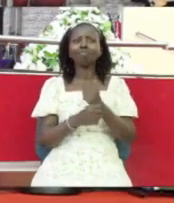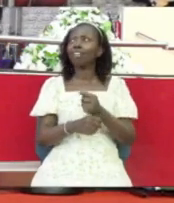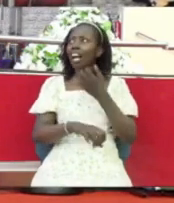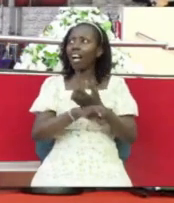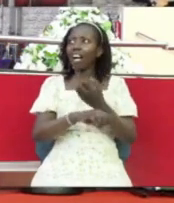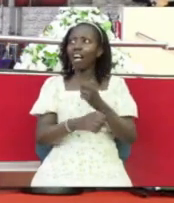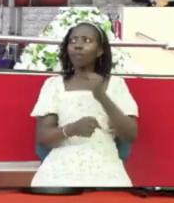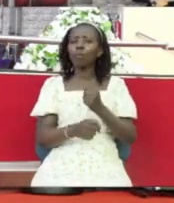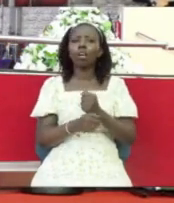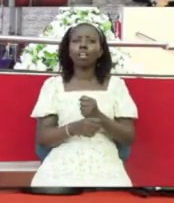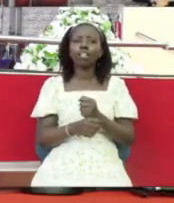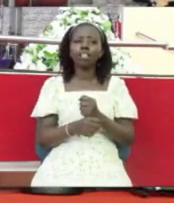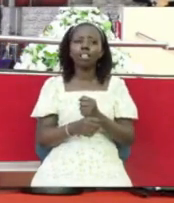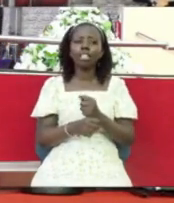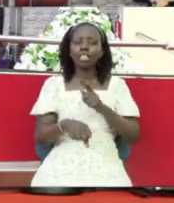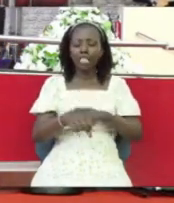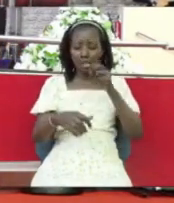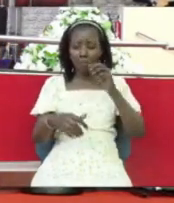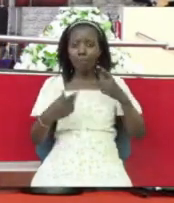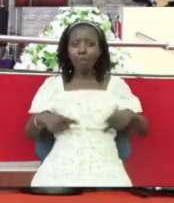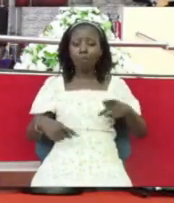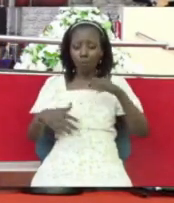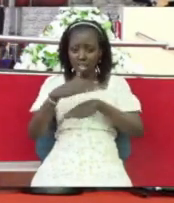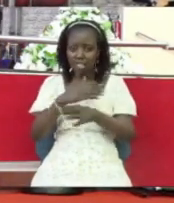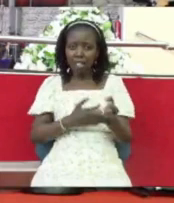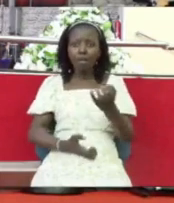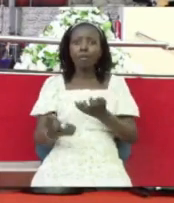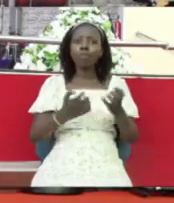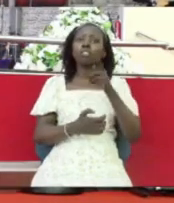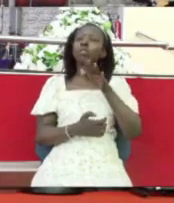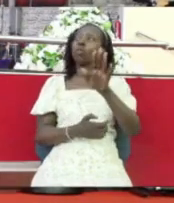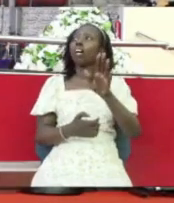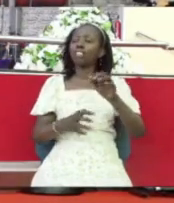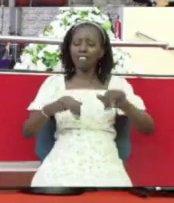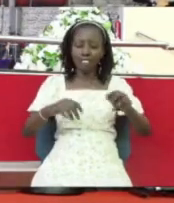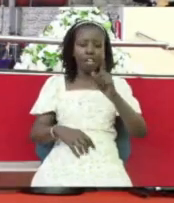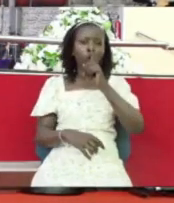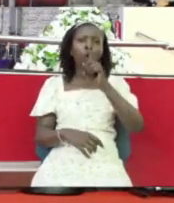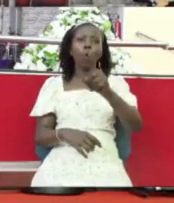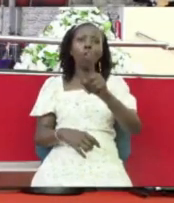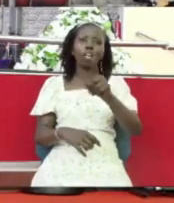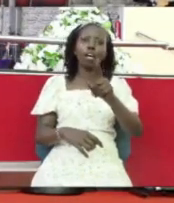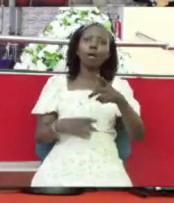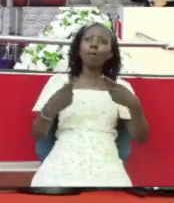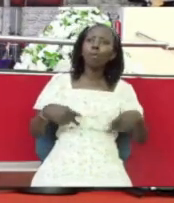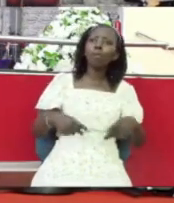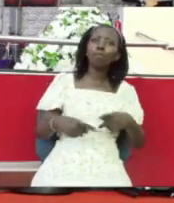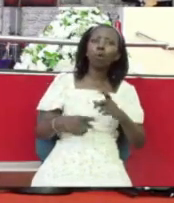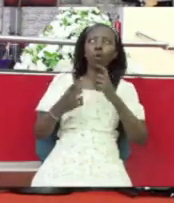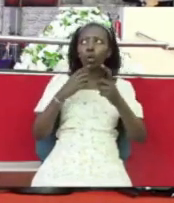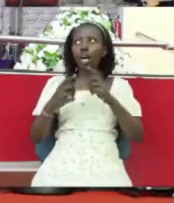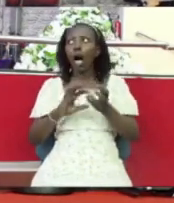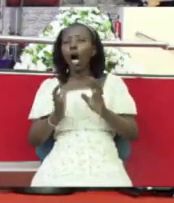come to your place and find some order. Wacha tuje kwako tukapate kuna mpango. Let people talk about your grocery when they are out there. If you want this, if you